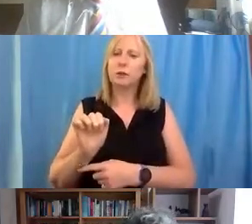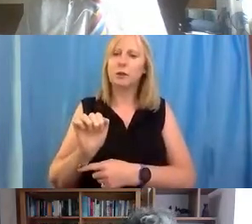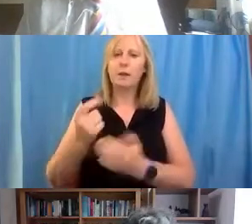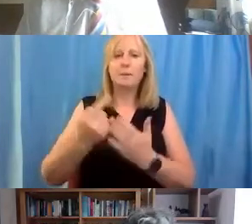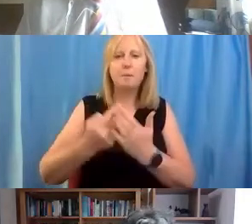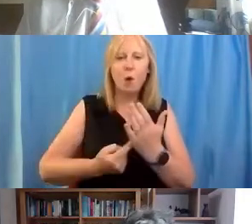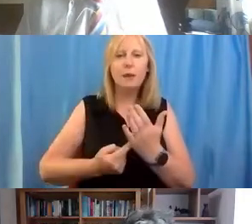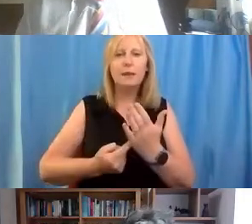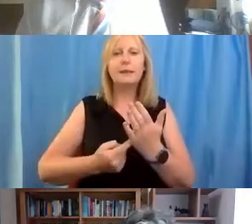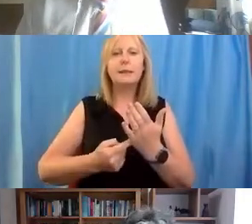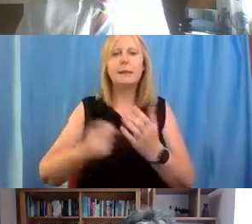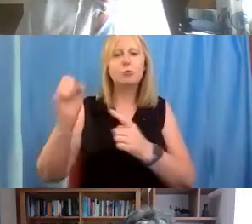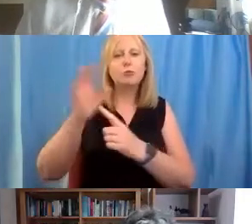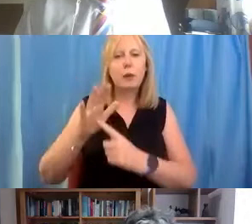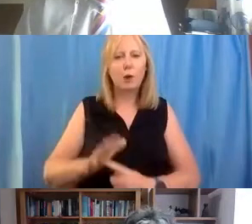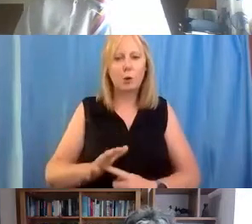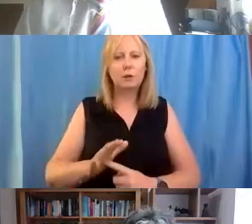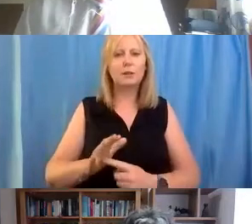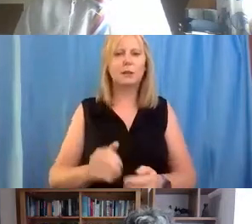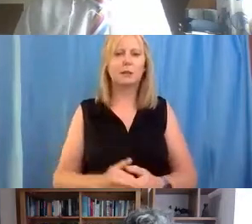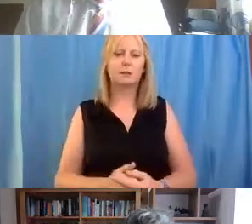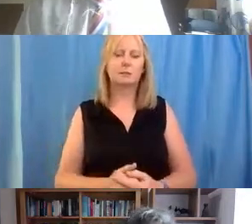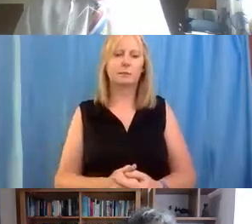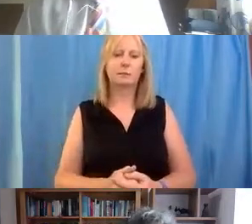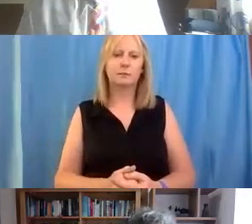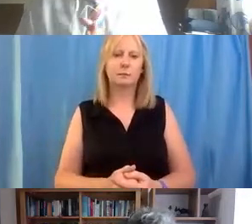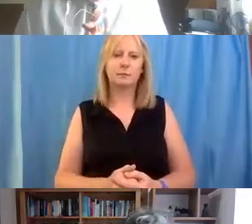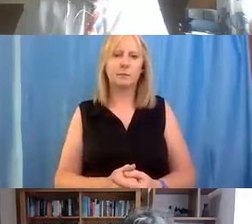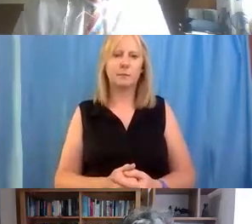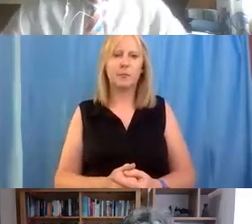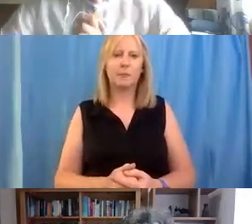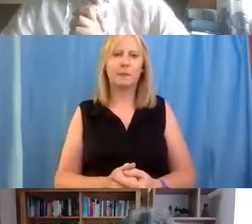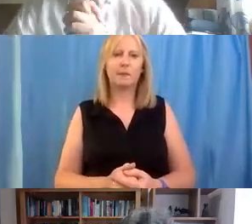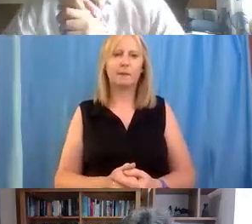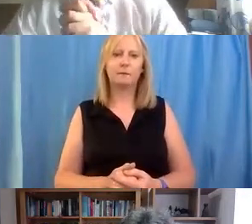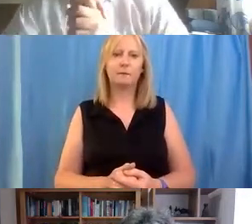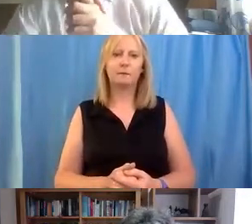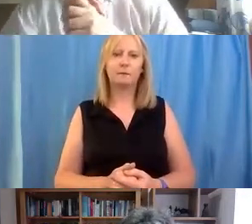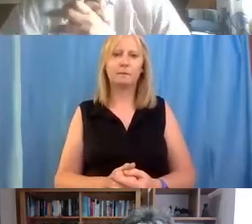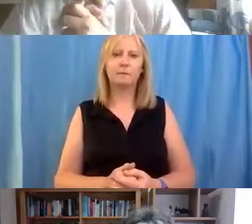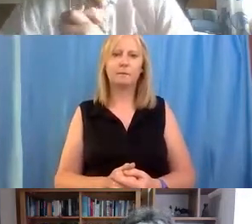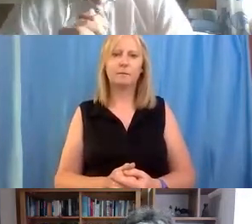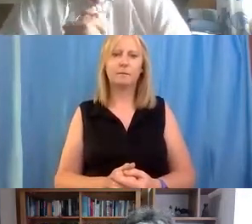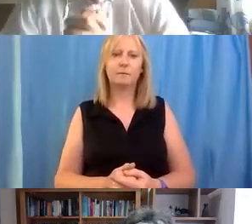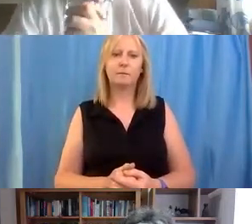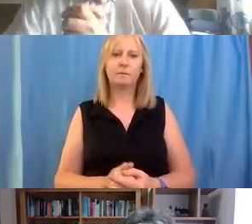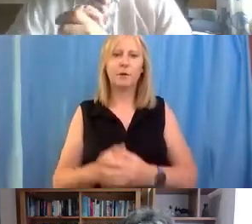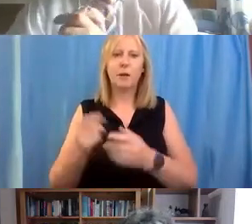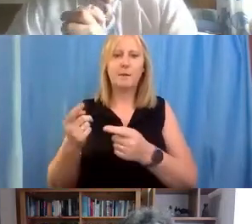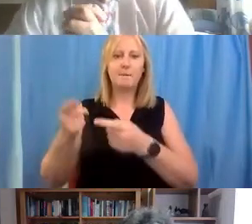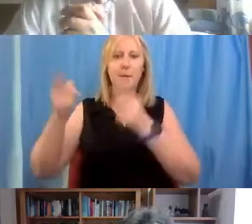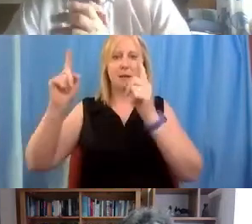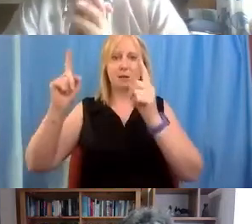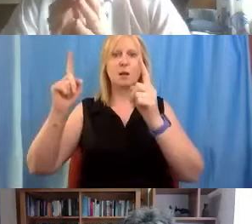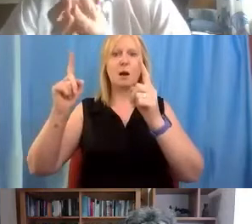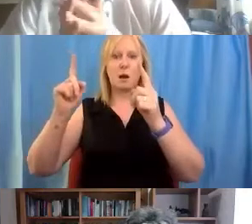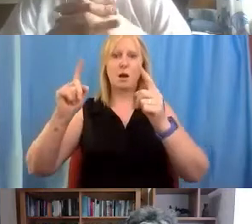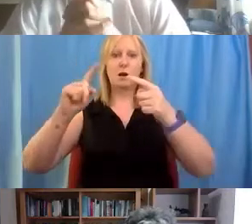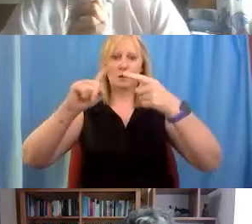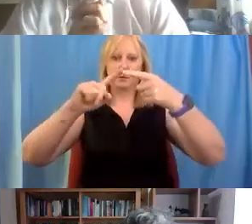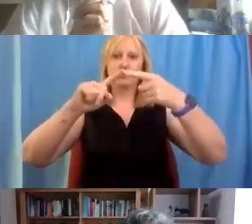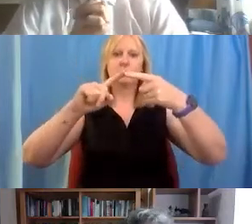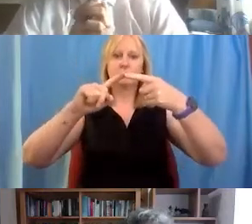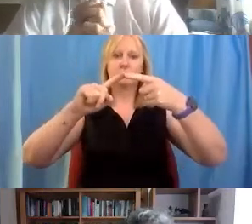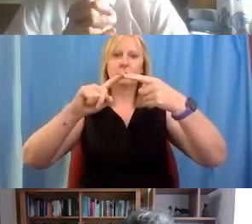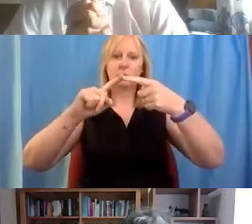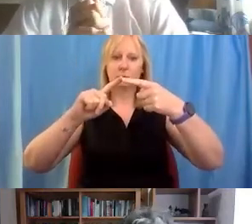and priorities of ministers. Can I have the next one, please, Emma? Right, so the delivery, so it's ministers are at the top, so ministers make